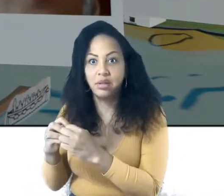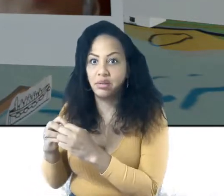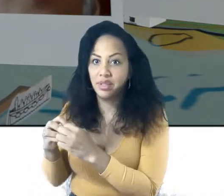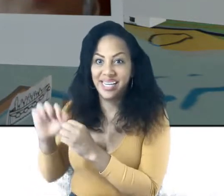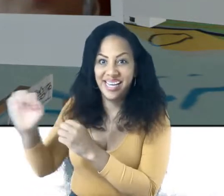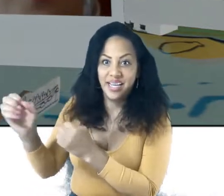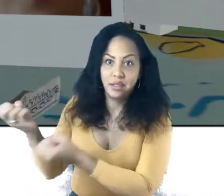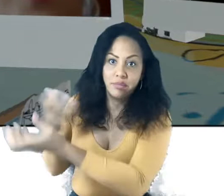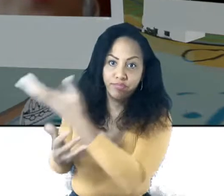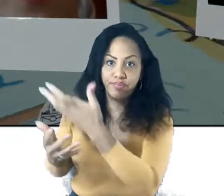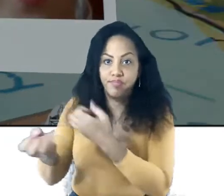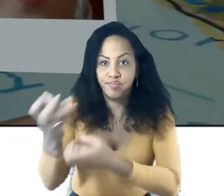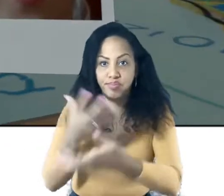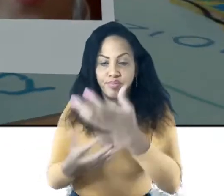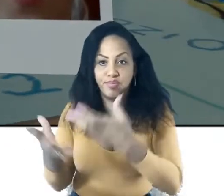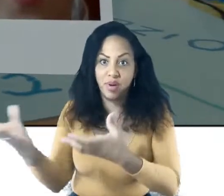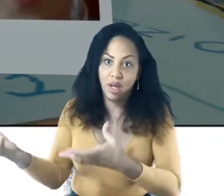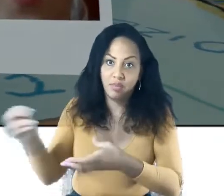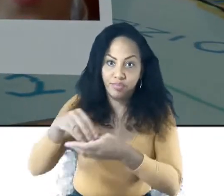bit, and then got